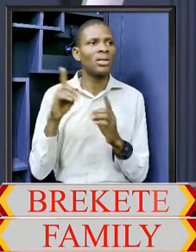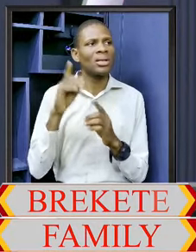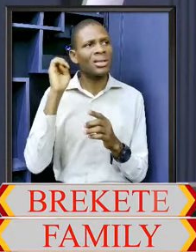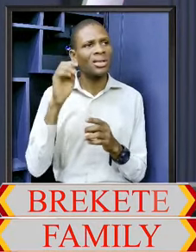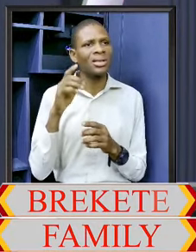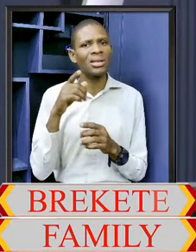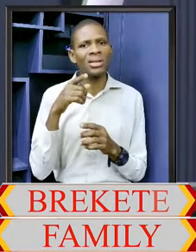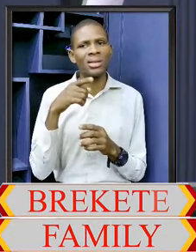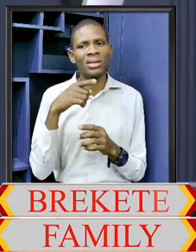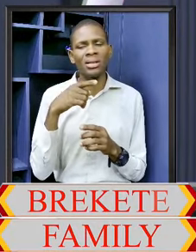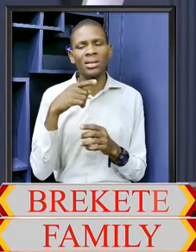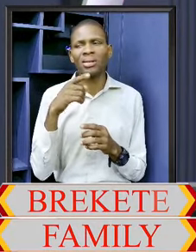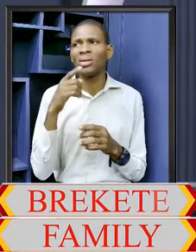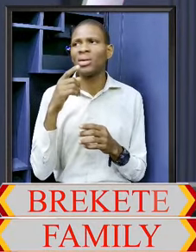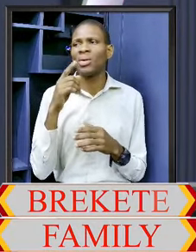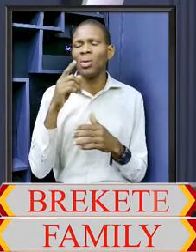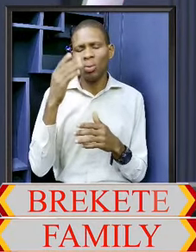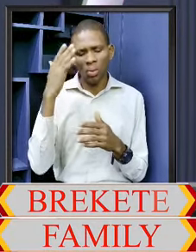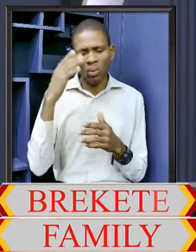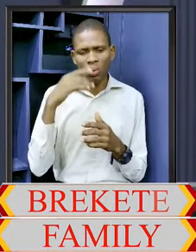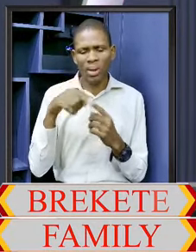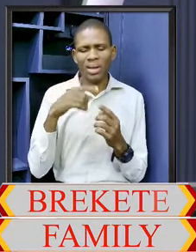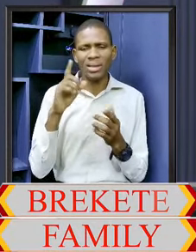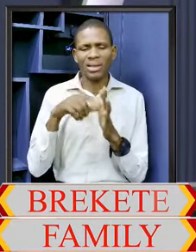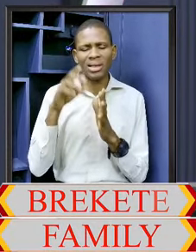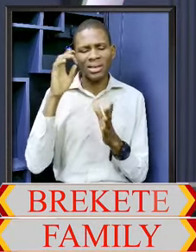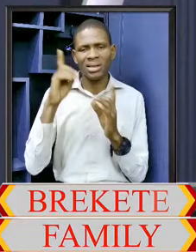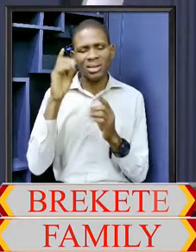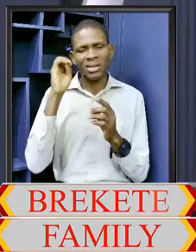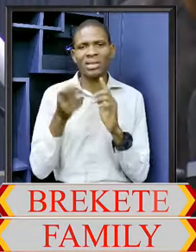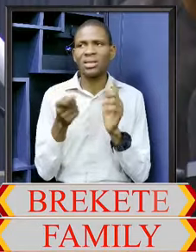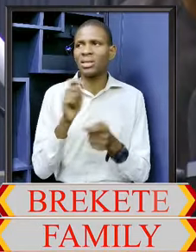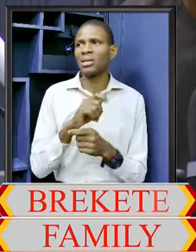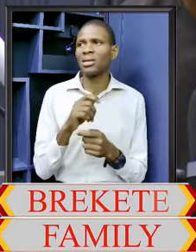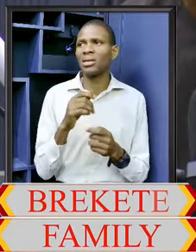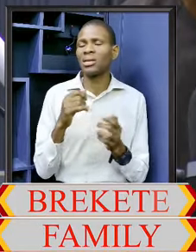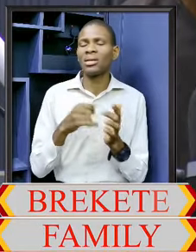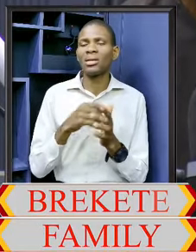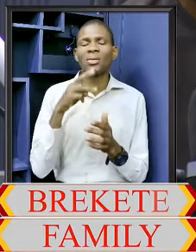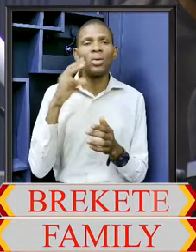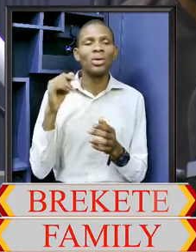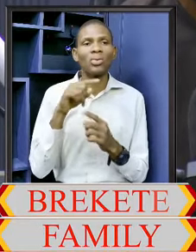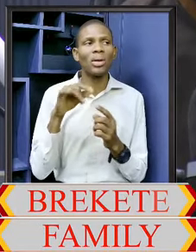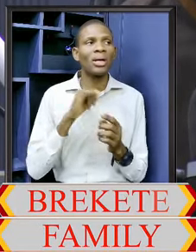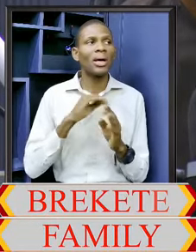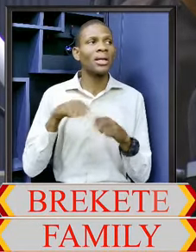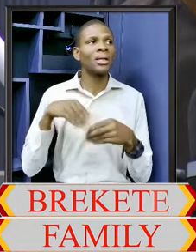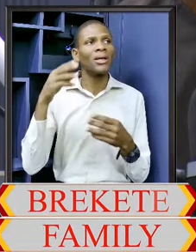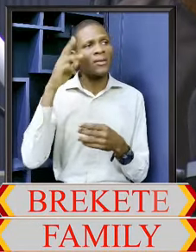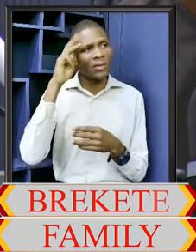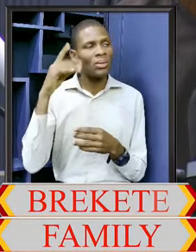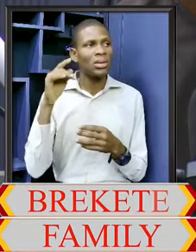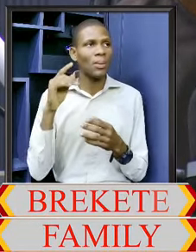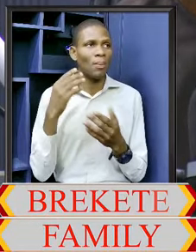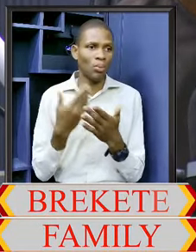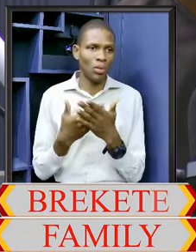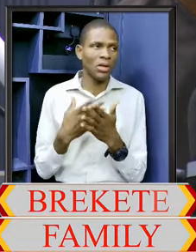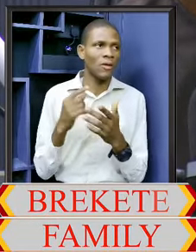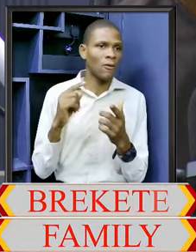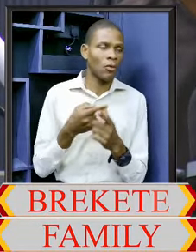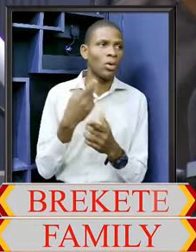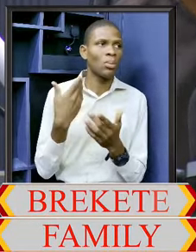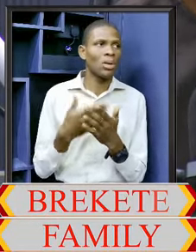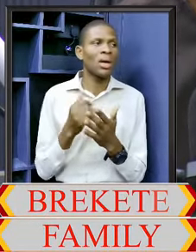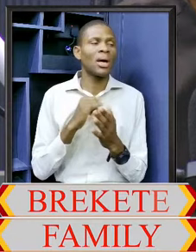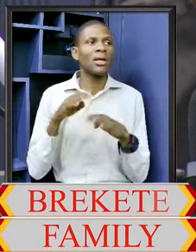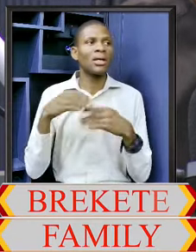say no be him they work there? Nain friends they work there. Okay, now when I don't give him money, the first money that I